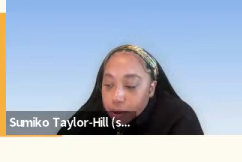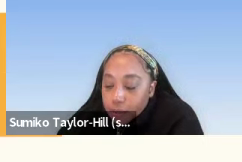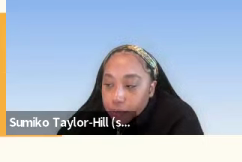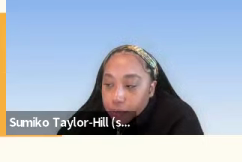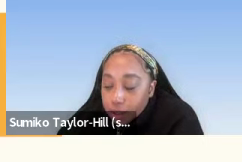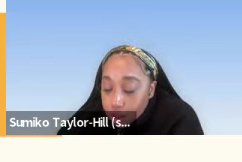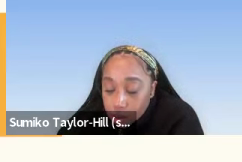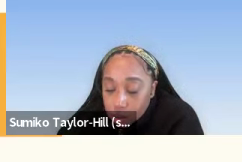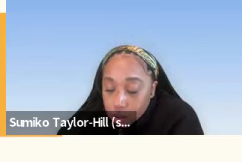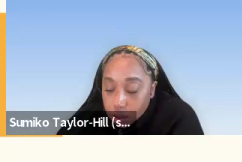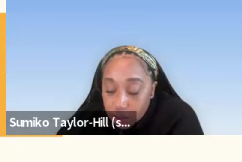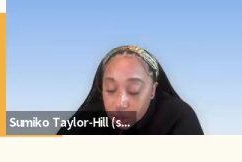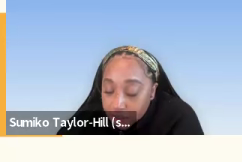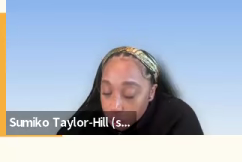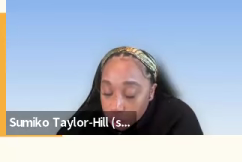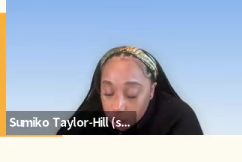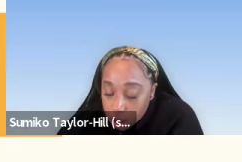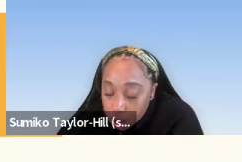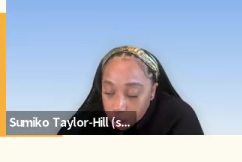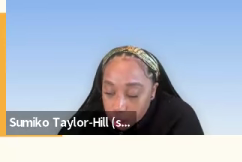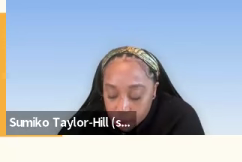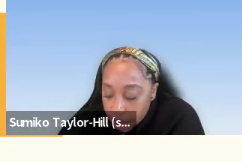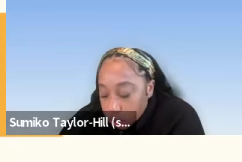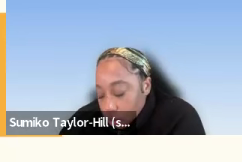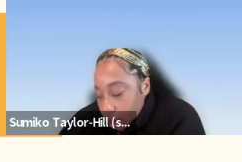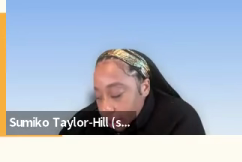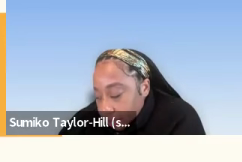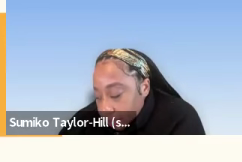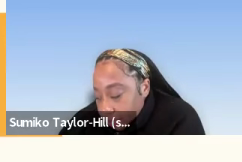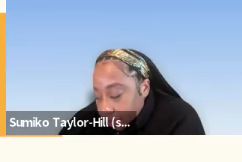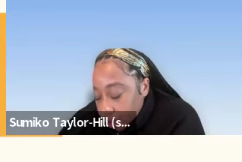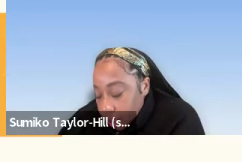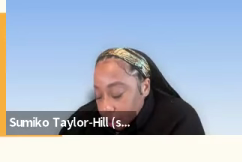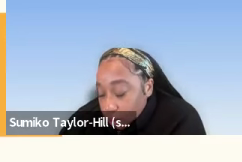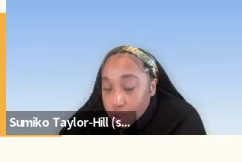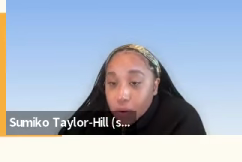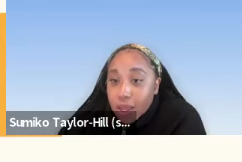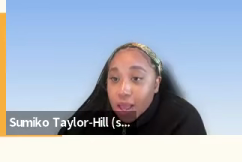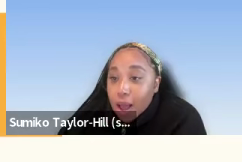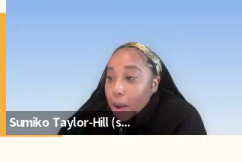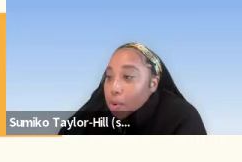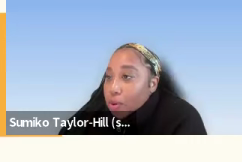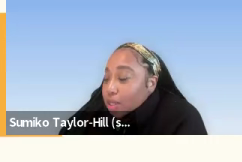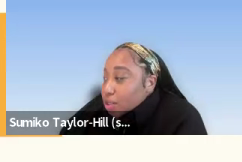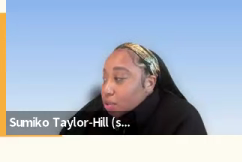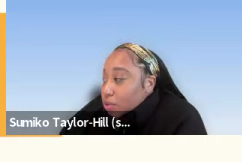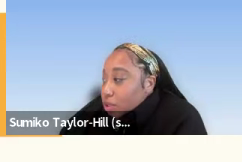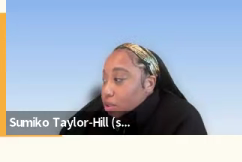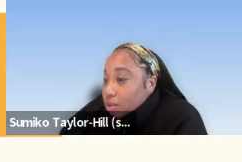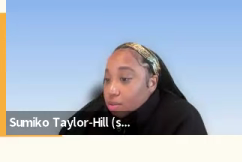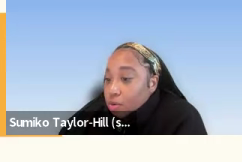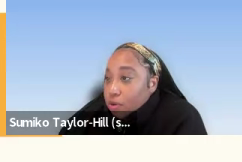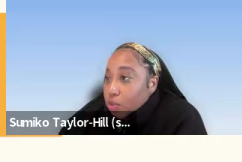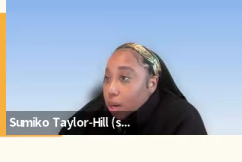for the community for in the council, So I'm going